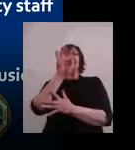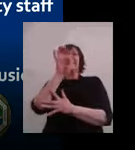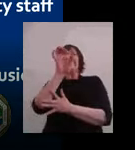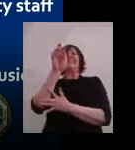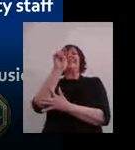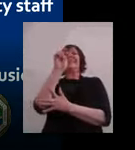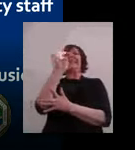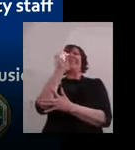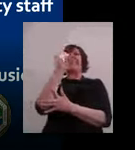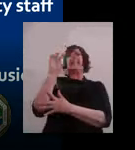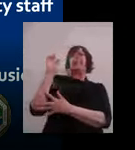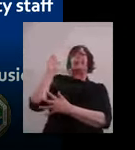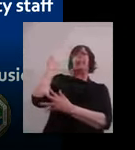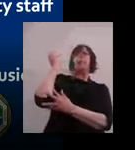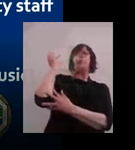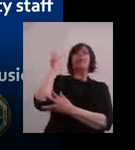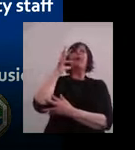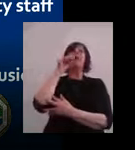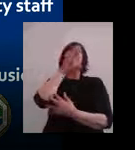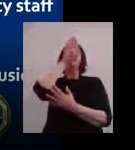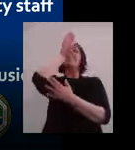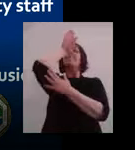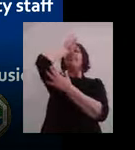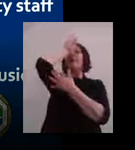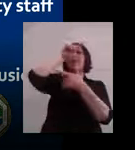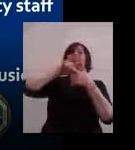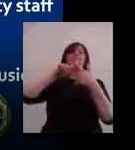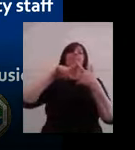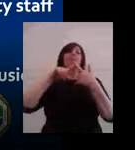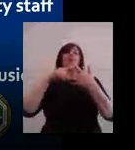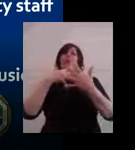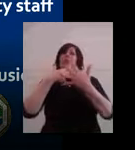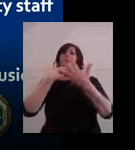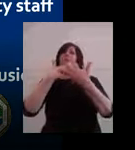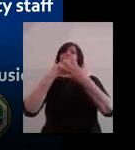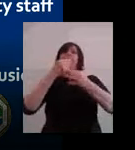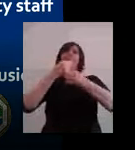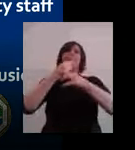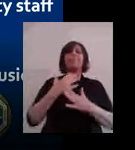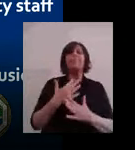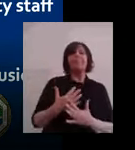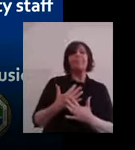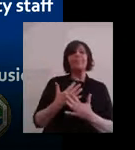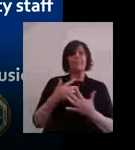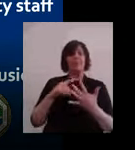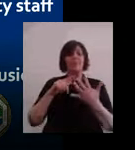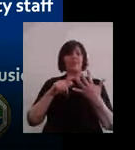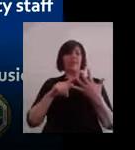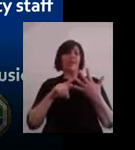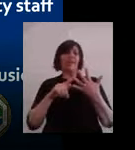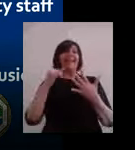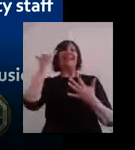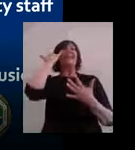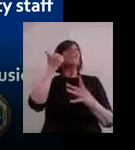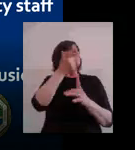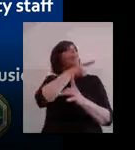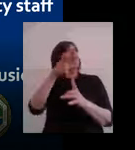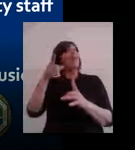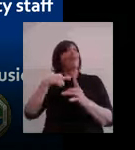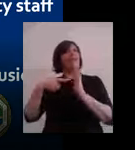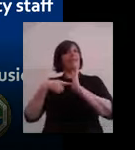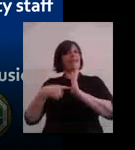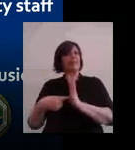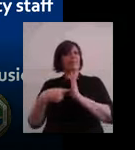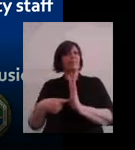and our corrections staff. We are also testing symptomatic household contacts or significant